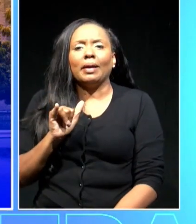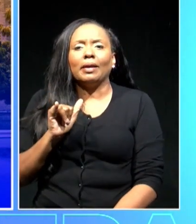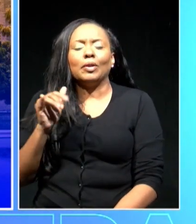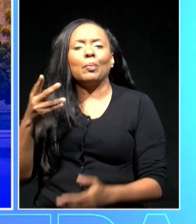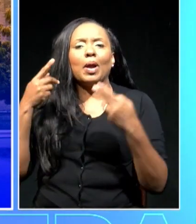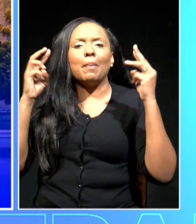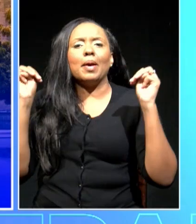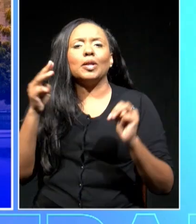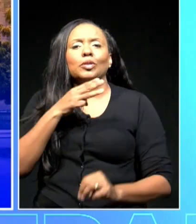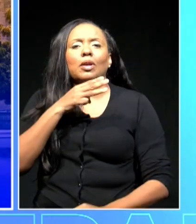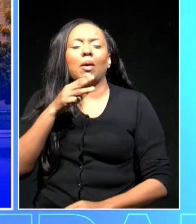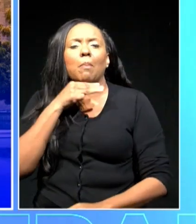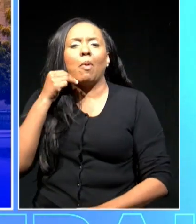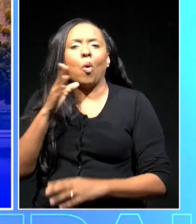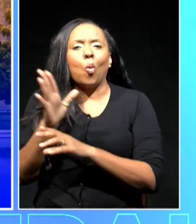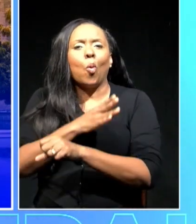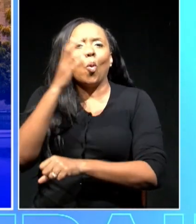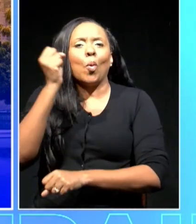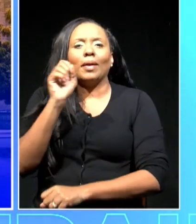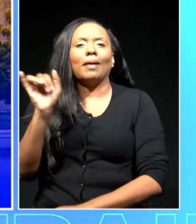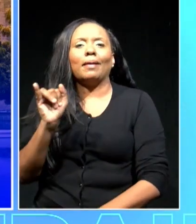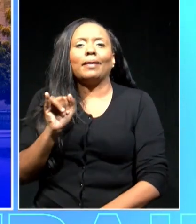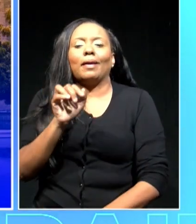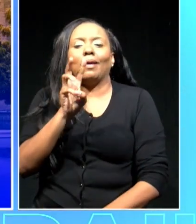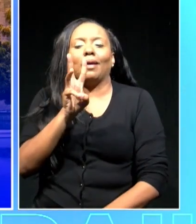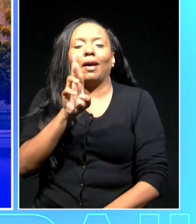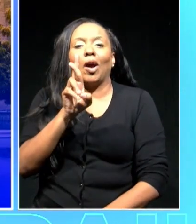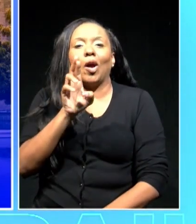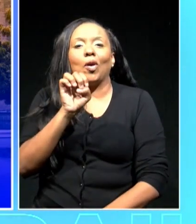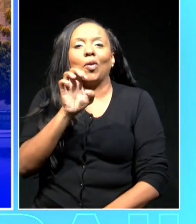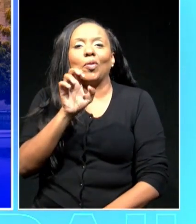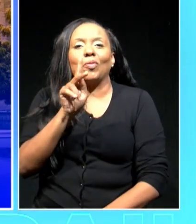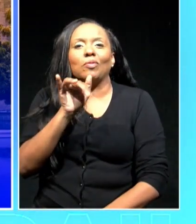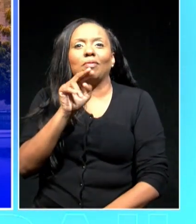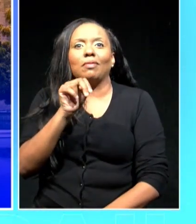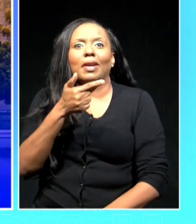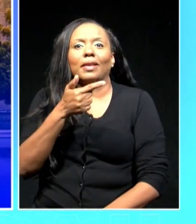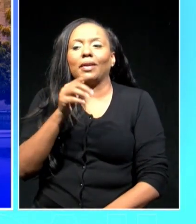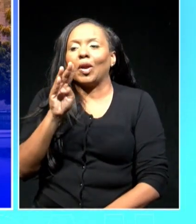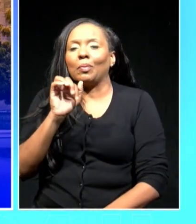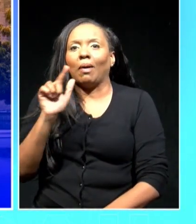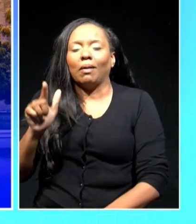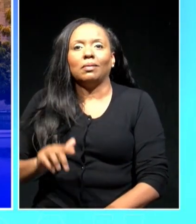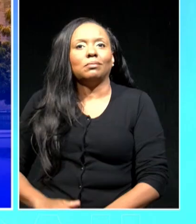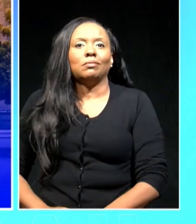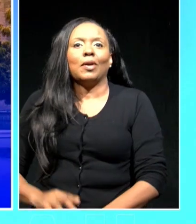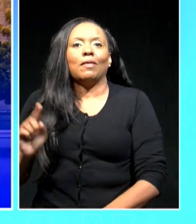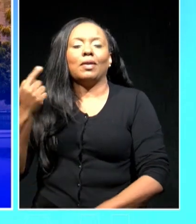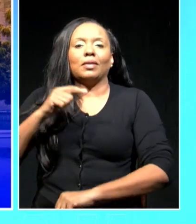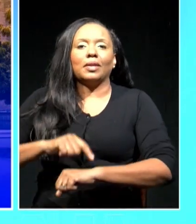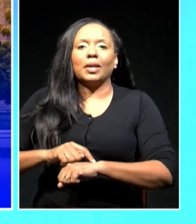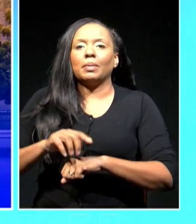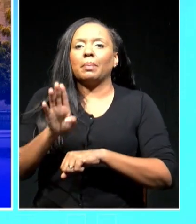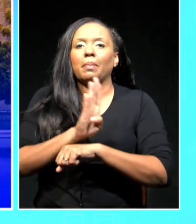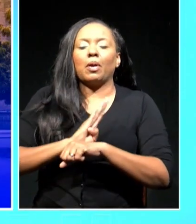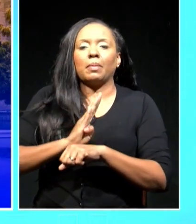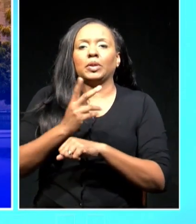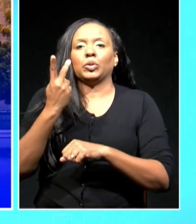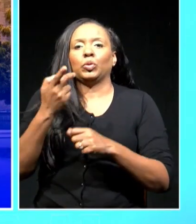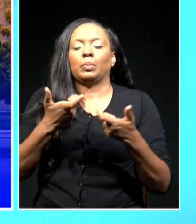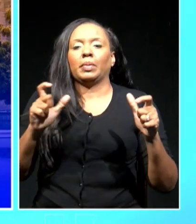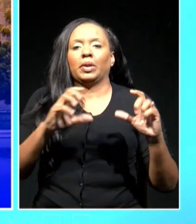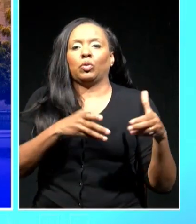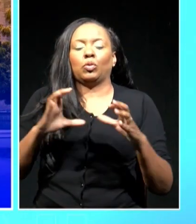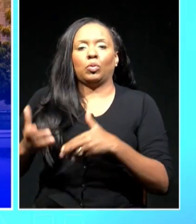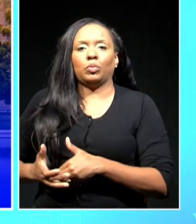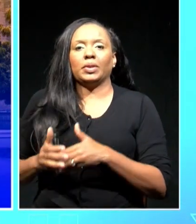election was historic in so many other ways. It saw two women at the top of their political game in terms of running the party. We saw 7 parties